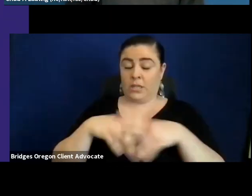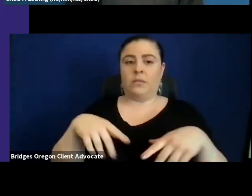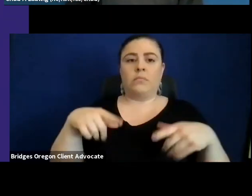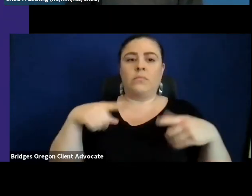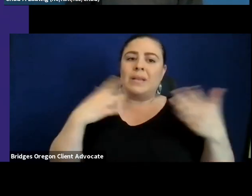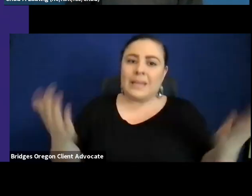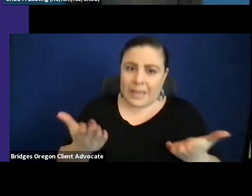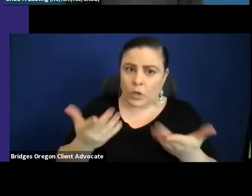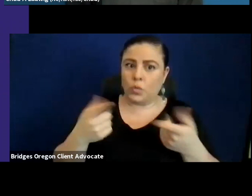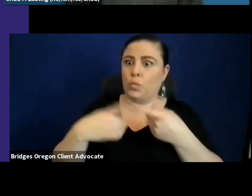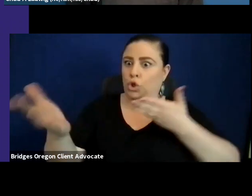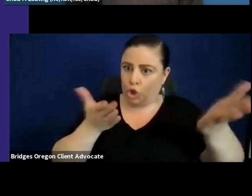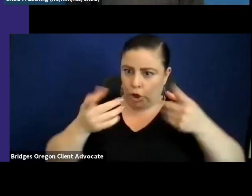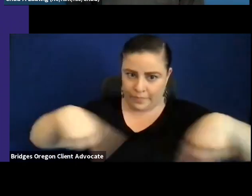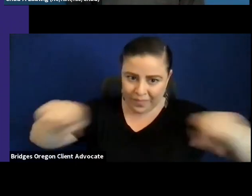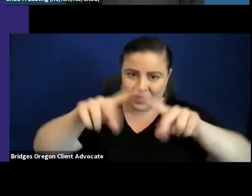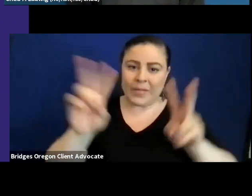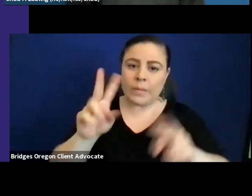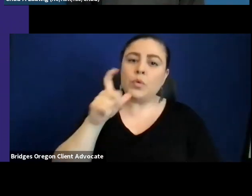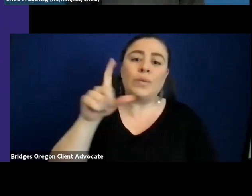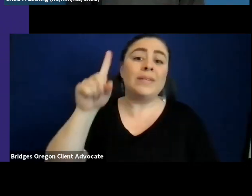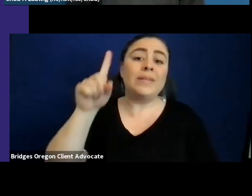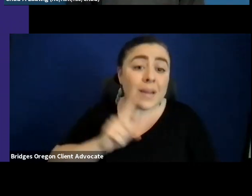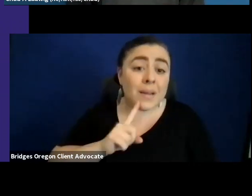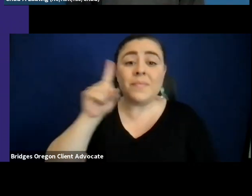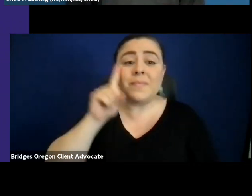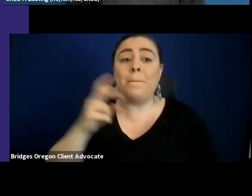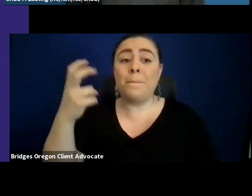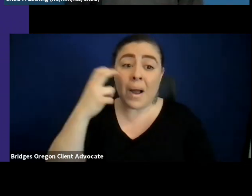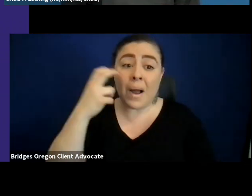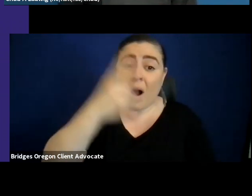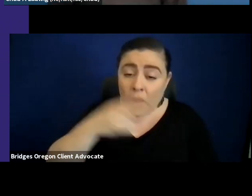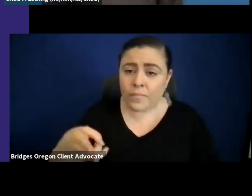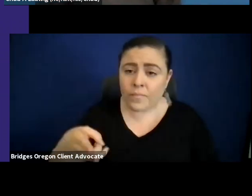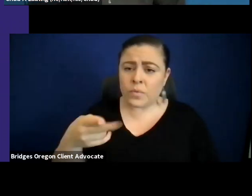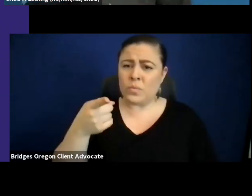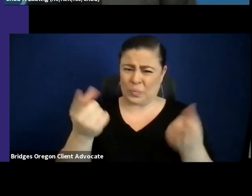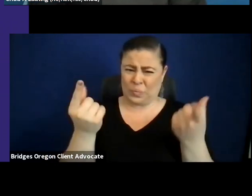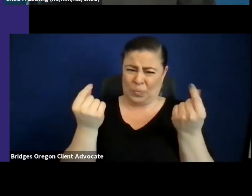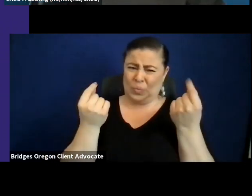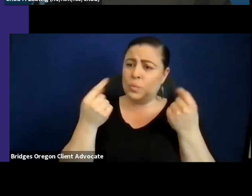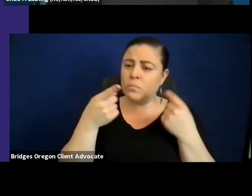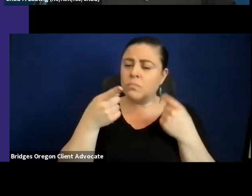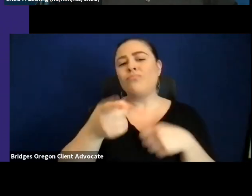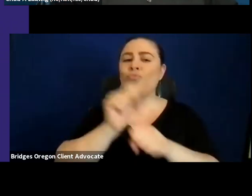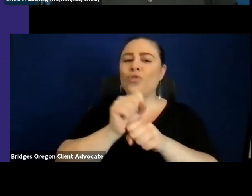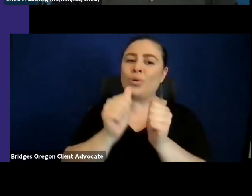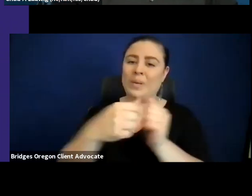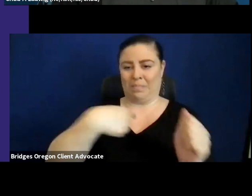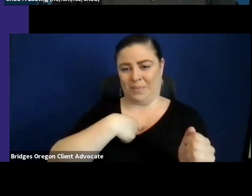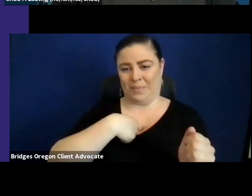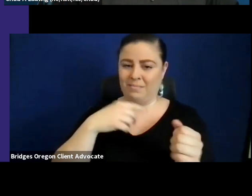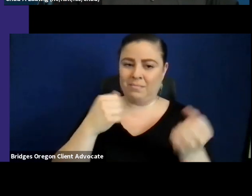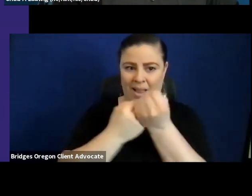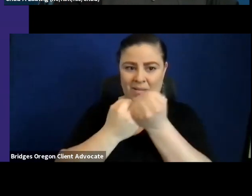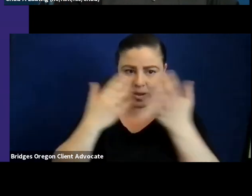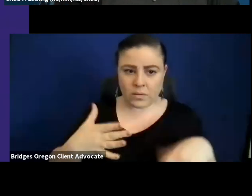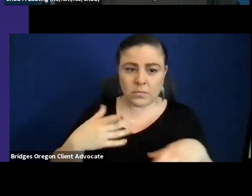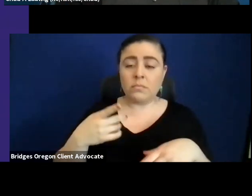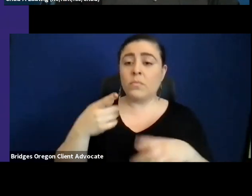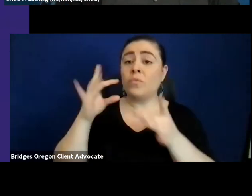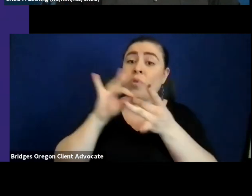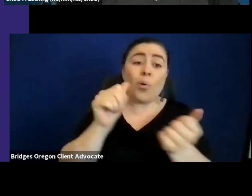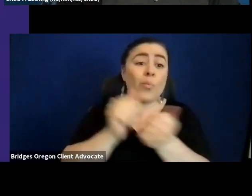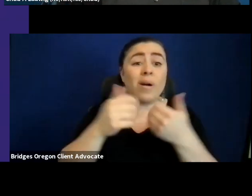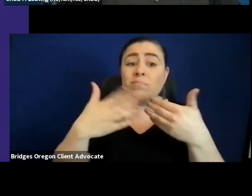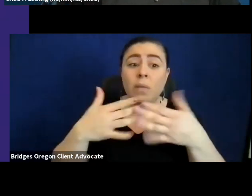And then also Bridges is here to actually serve the public who are deaf, blind, hard of hearing. And what we do is you are going to